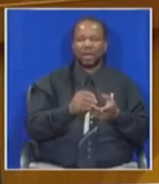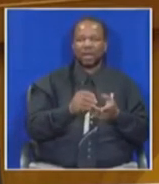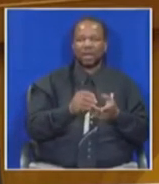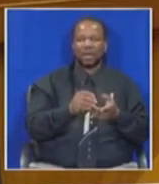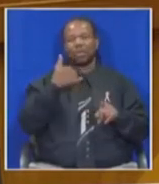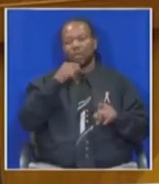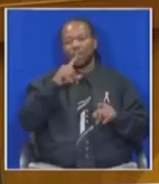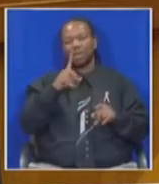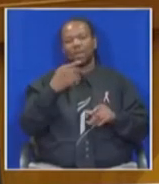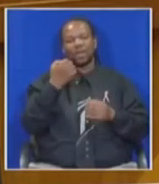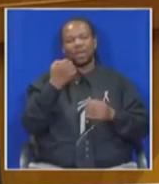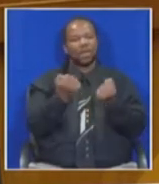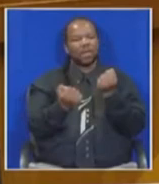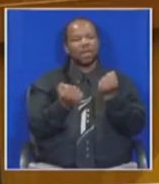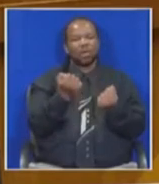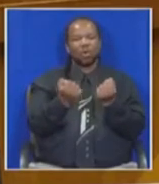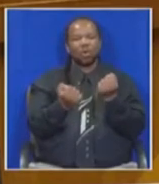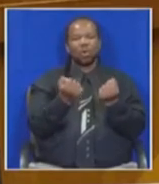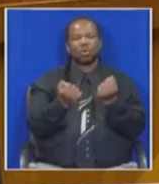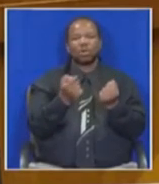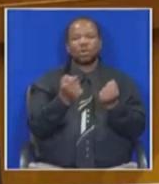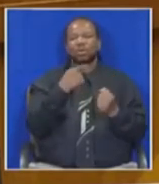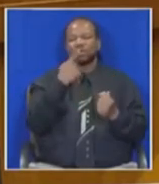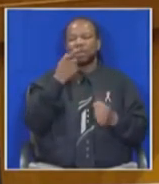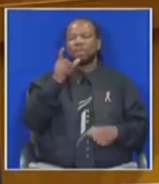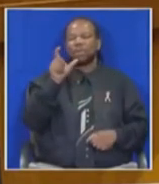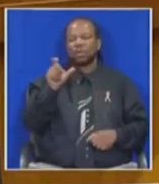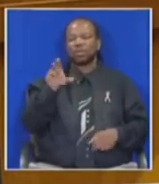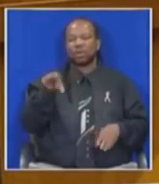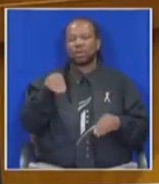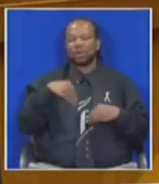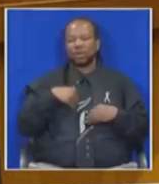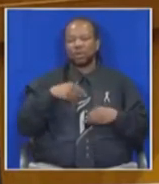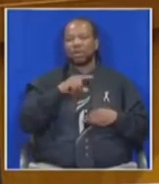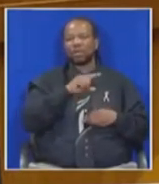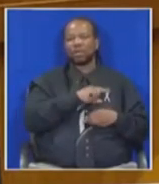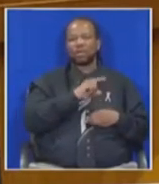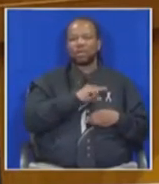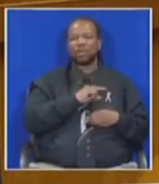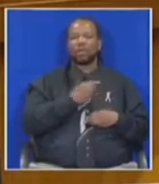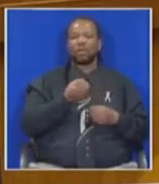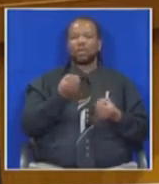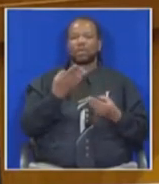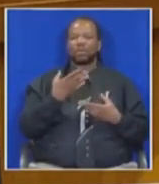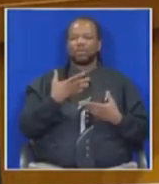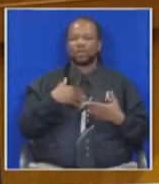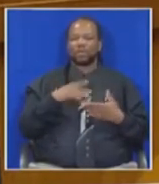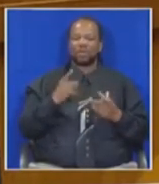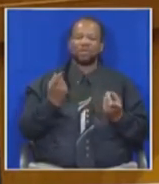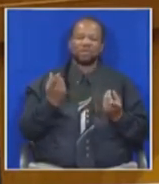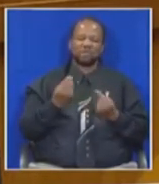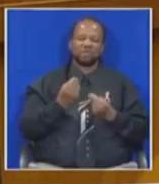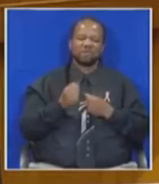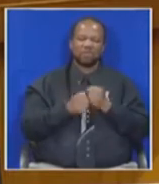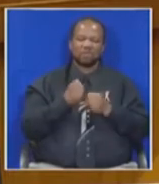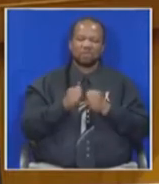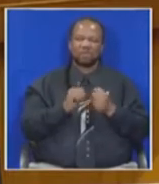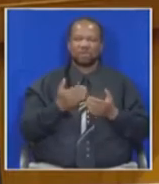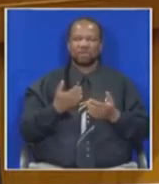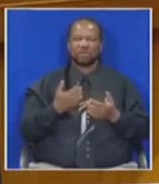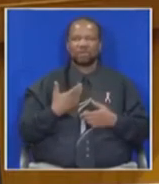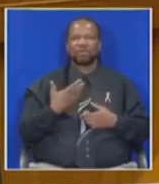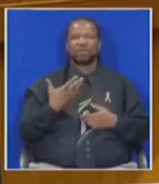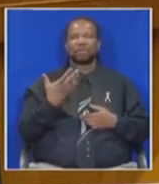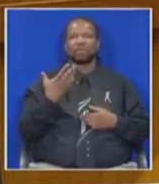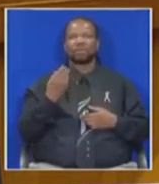testimony of the accused who pleaded guilty and received the maximum sentence for murder. In our